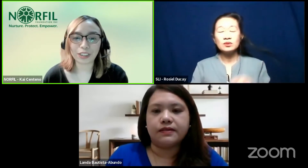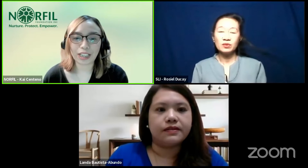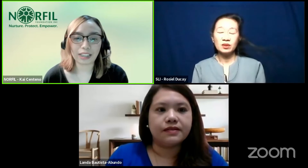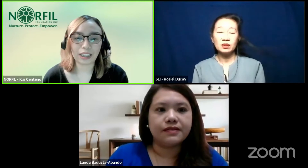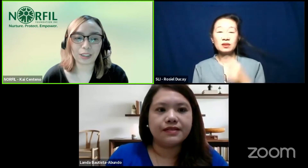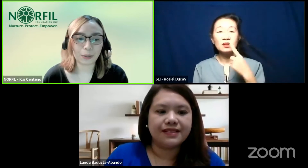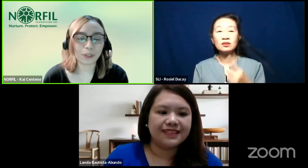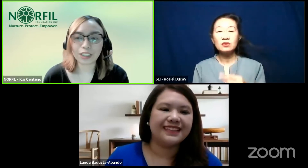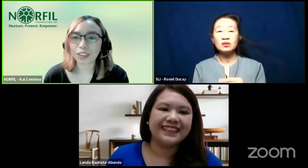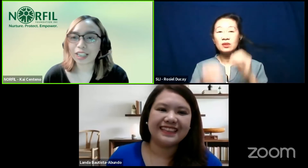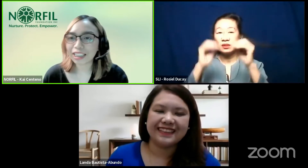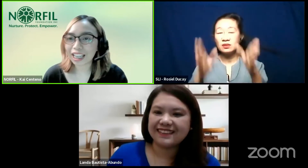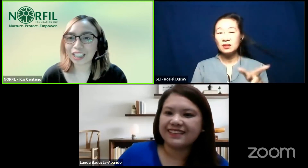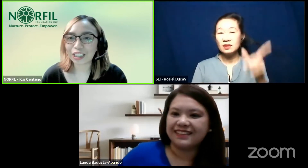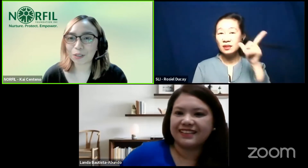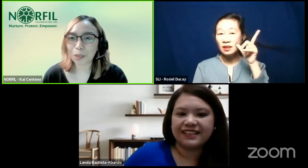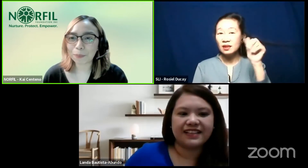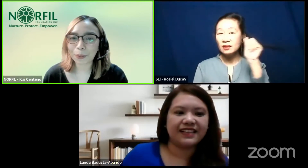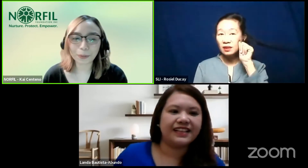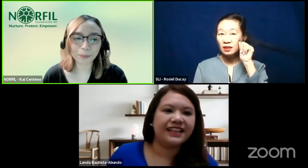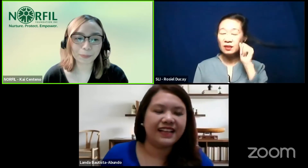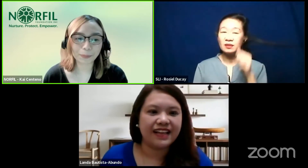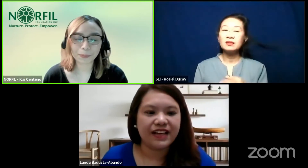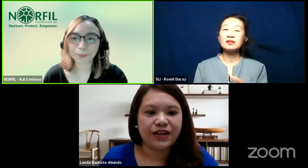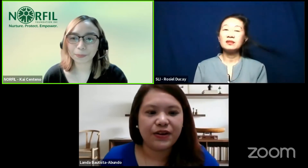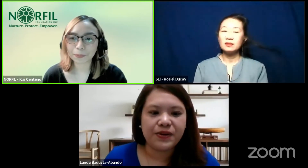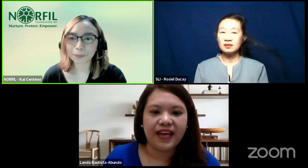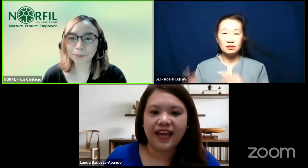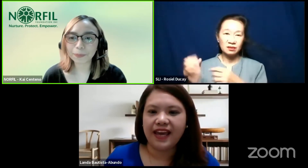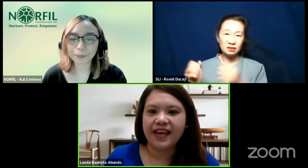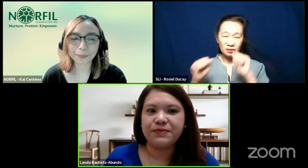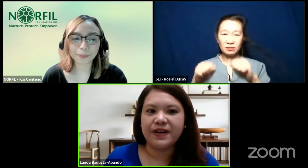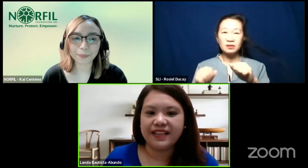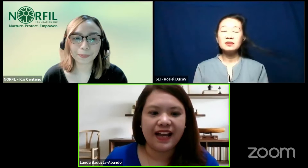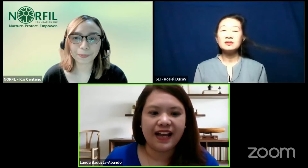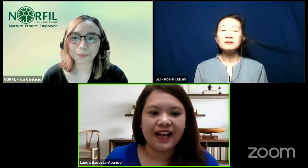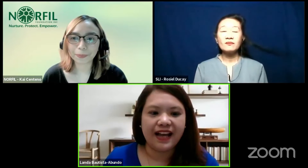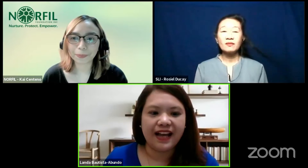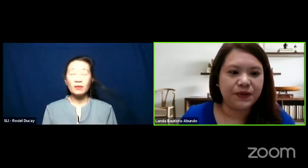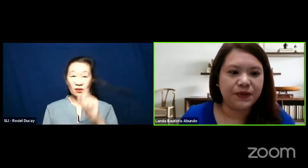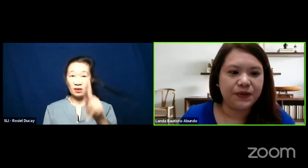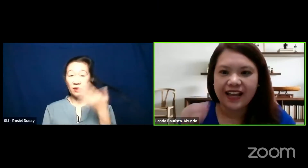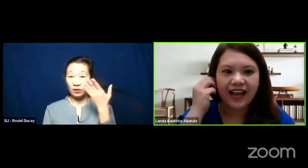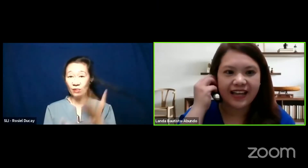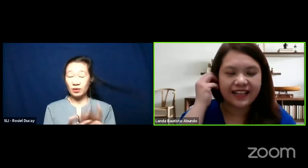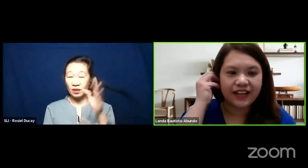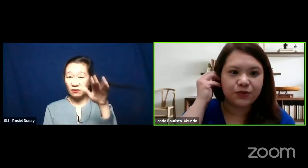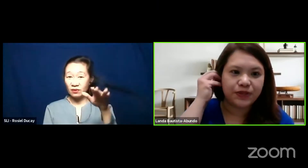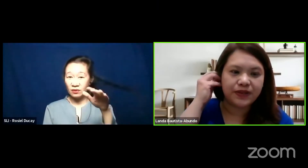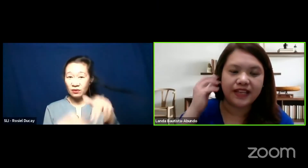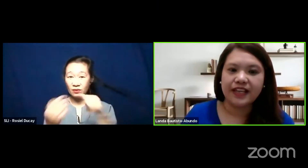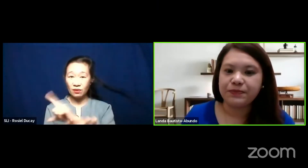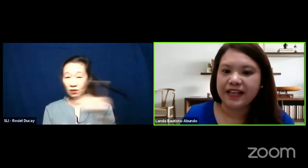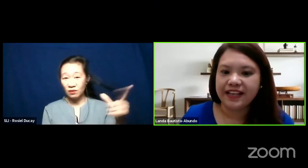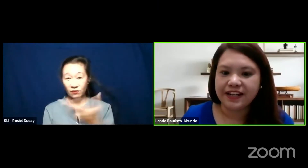to Teacher Landa. So Teacher Landa, take it away po. Okay, magandang hapon po sa inyong lahat. I